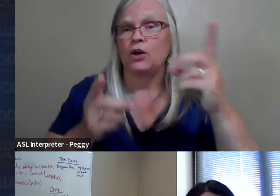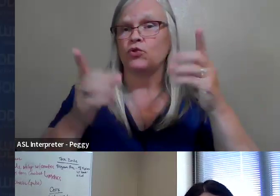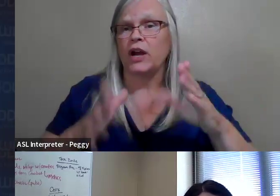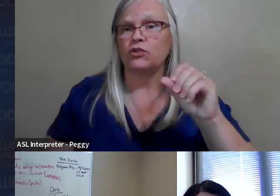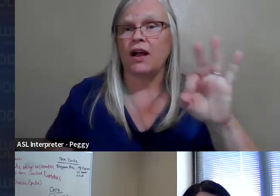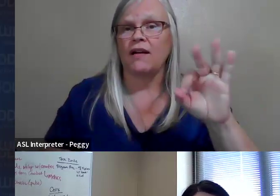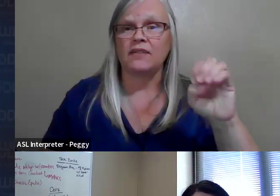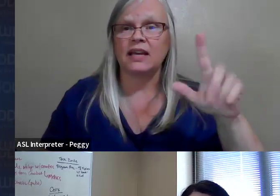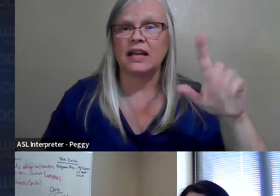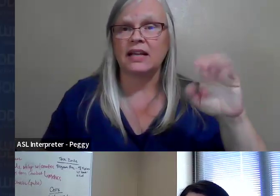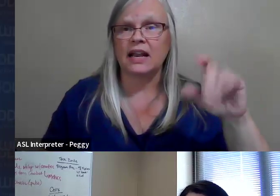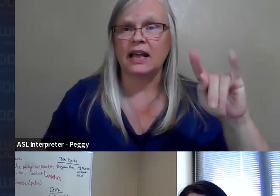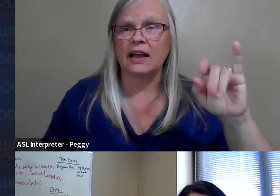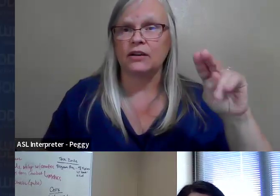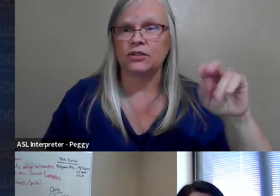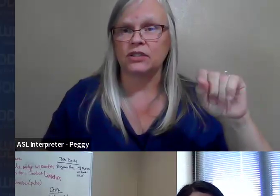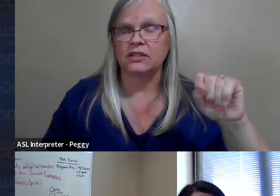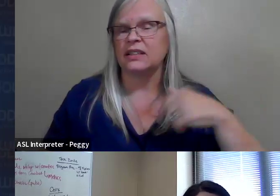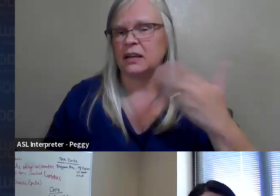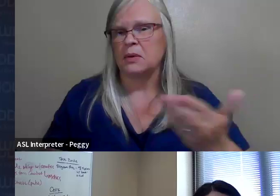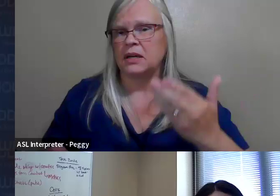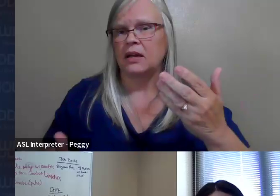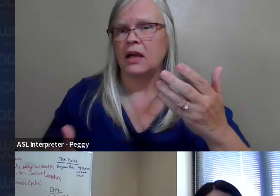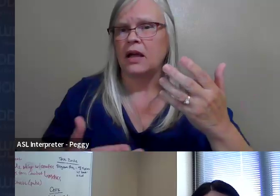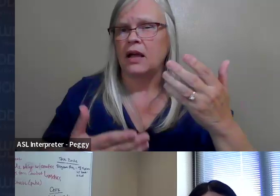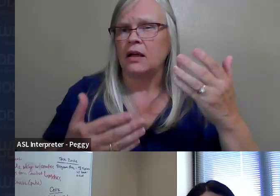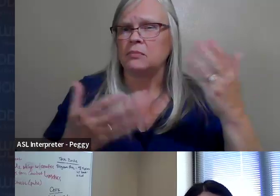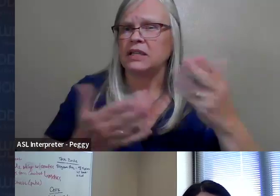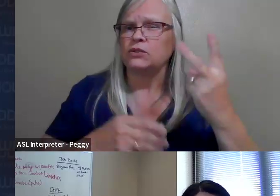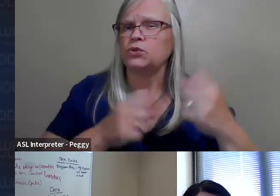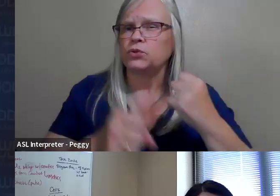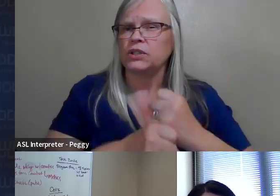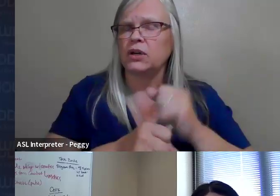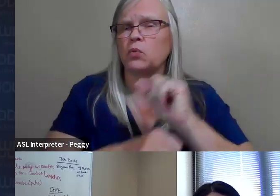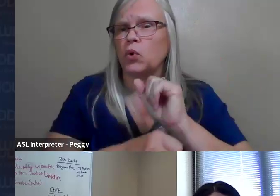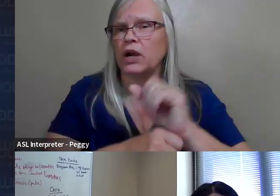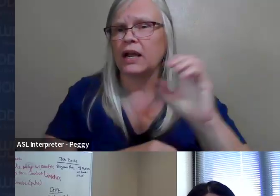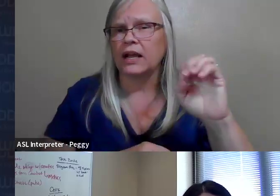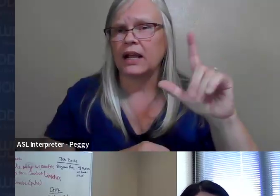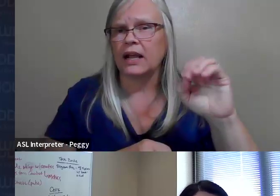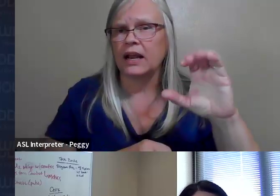in the office for a little over 2 years, and I have been working in elections for about 5 years now.